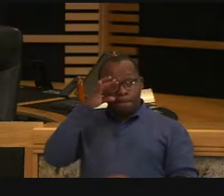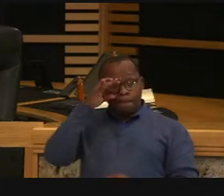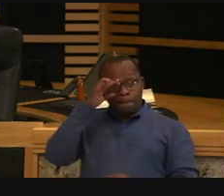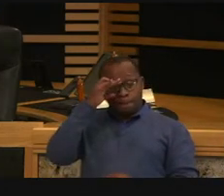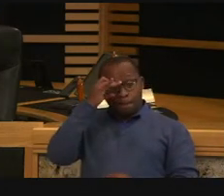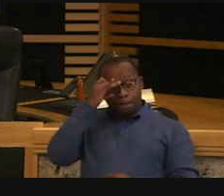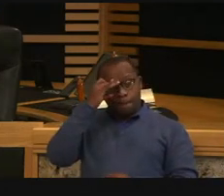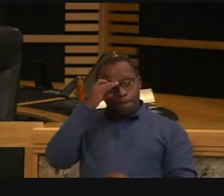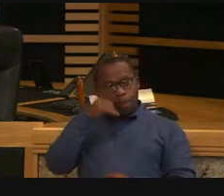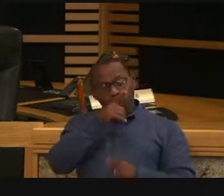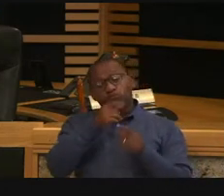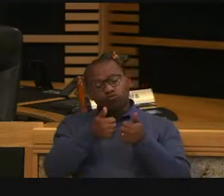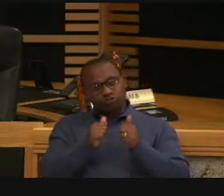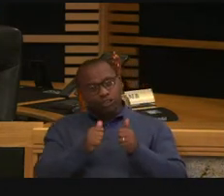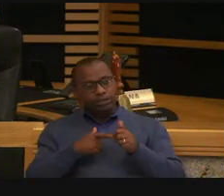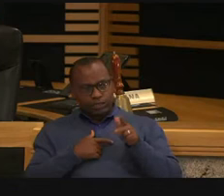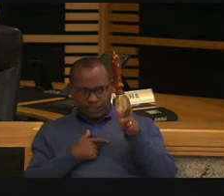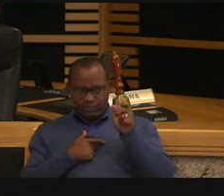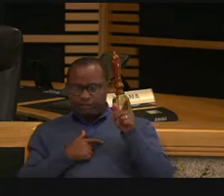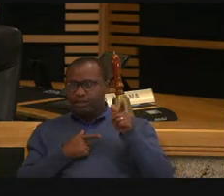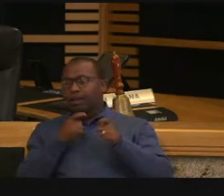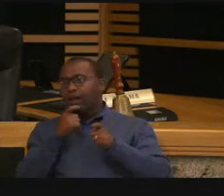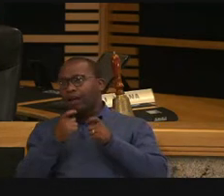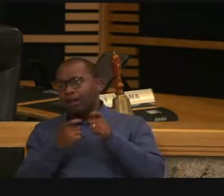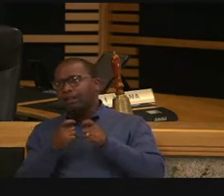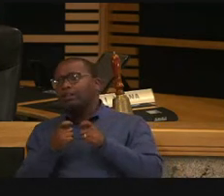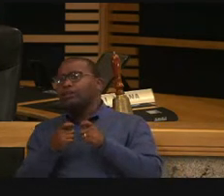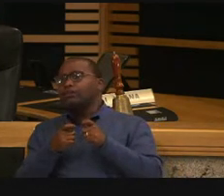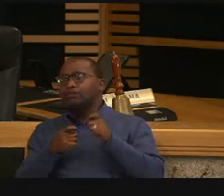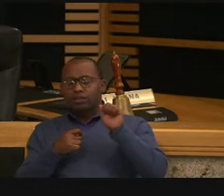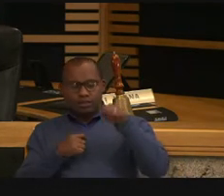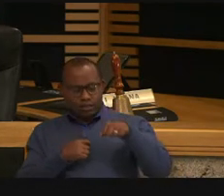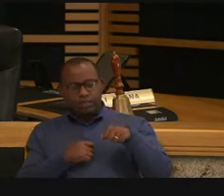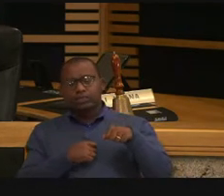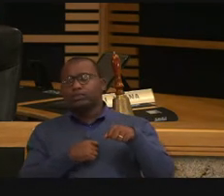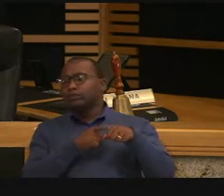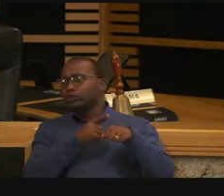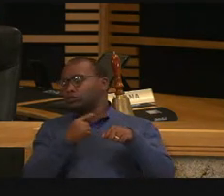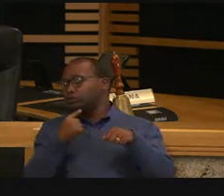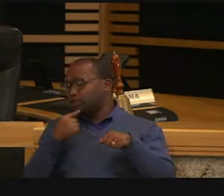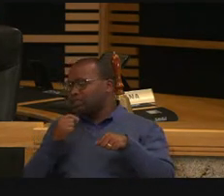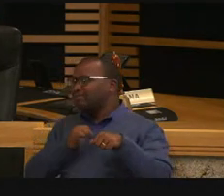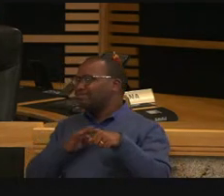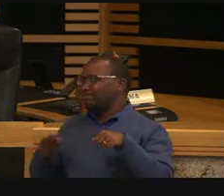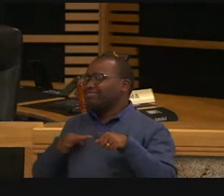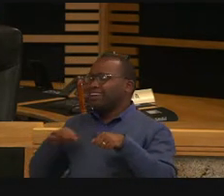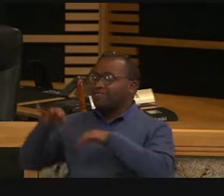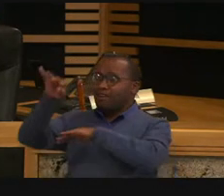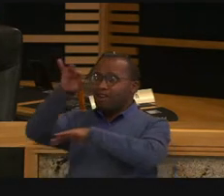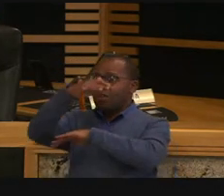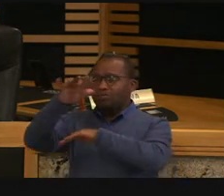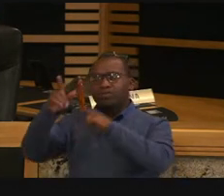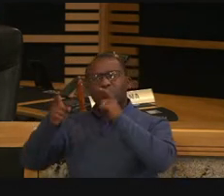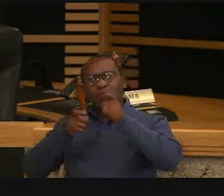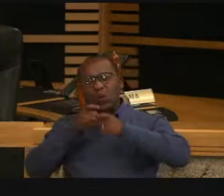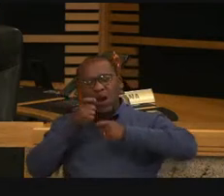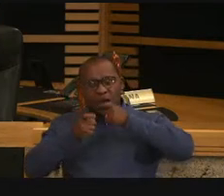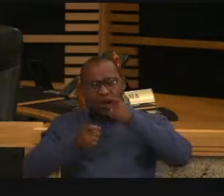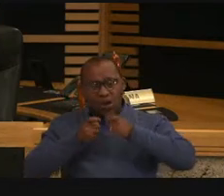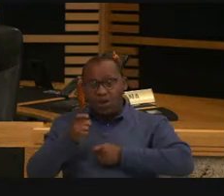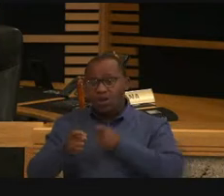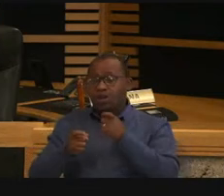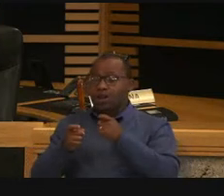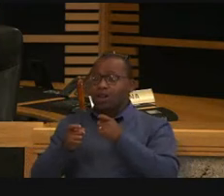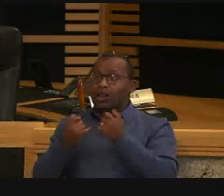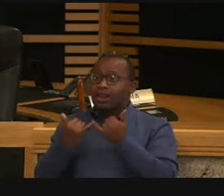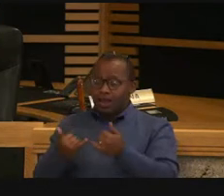futhi nabasebenzi sibavile bayakhala. Siyatsho ke sithi they must all be paid what is